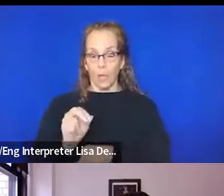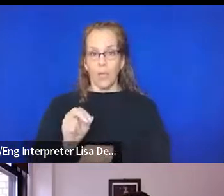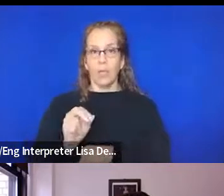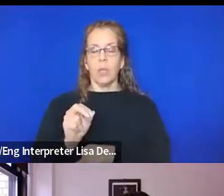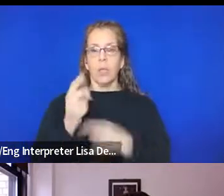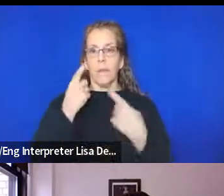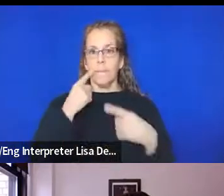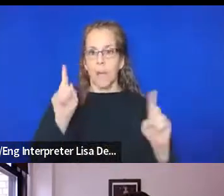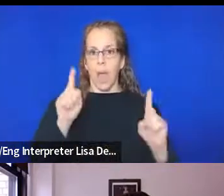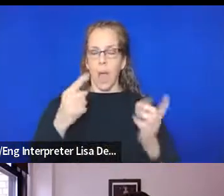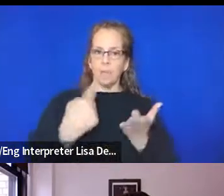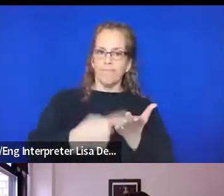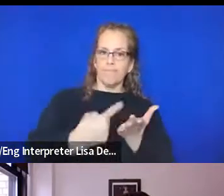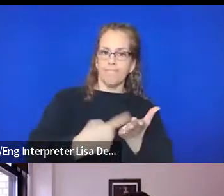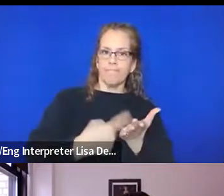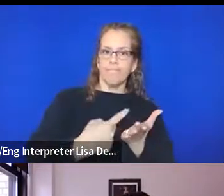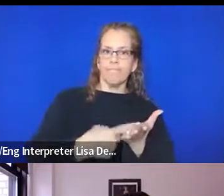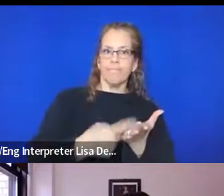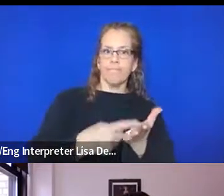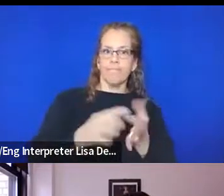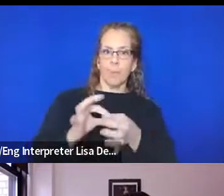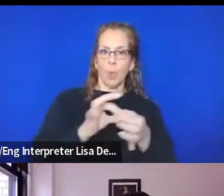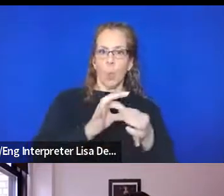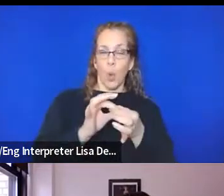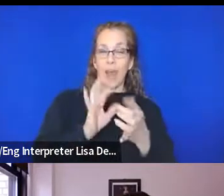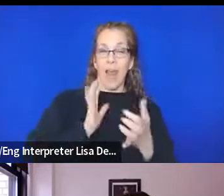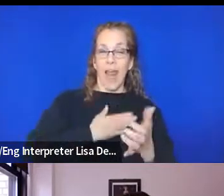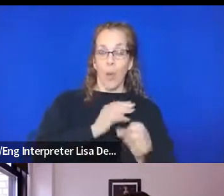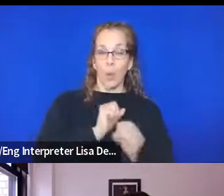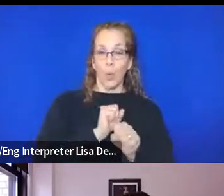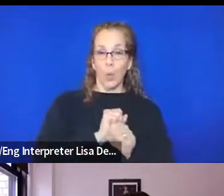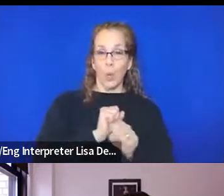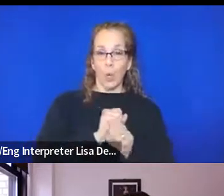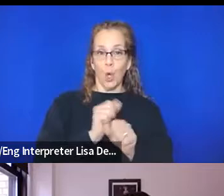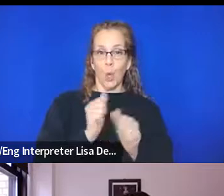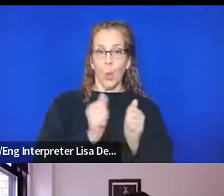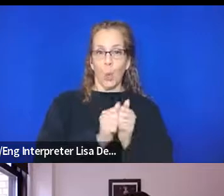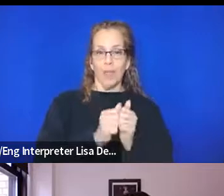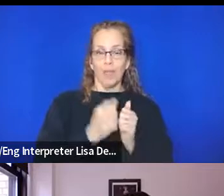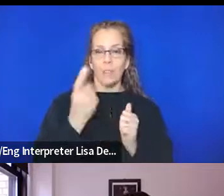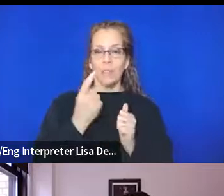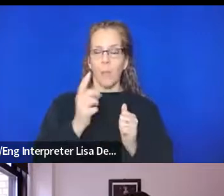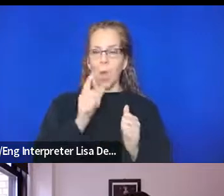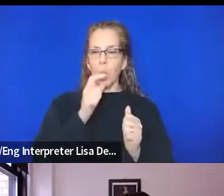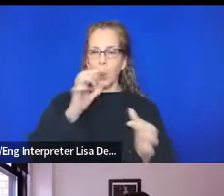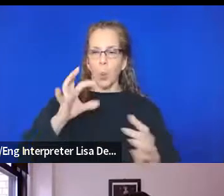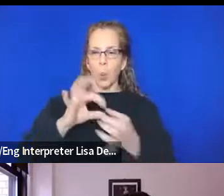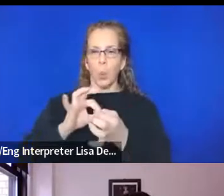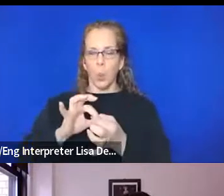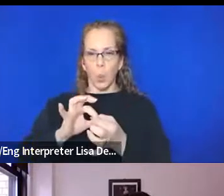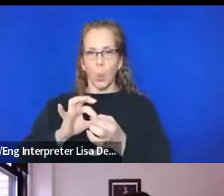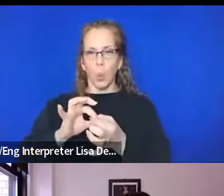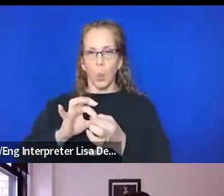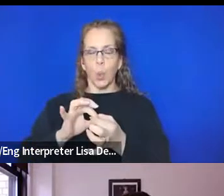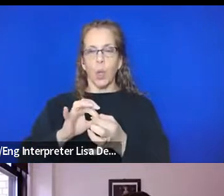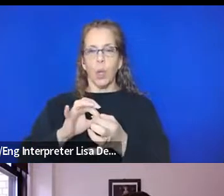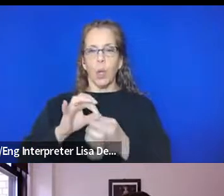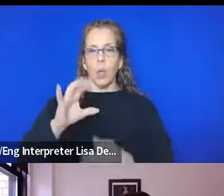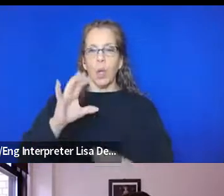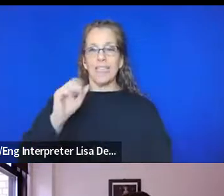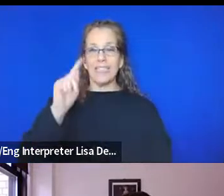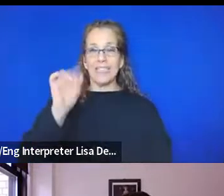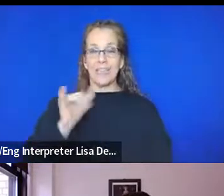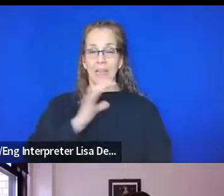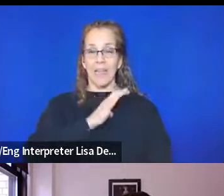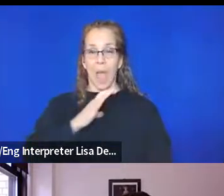what we want to maybe somehow coordinate our work with someone who's the liaison for Eric Bochner, who's the city council member for actually the district